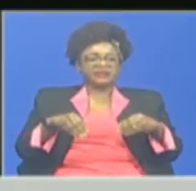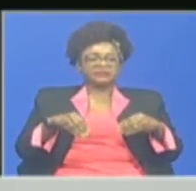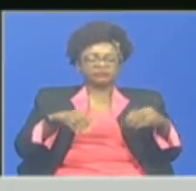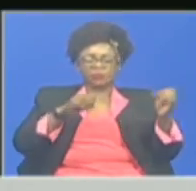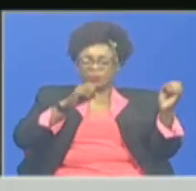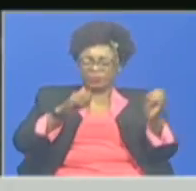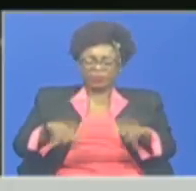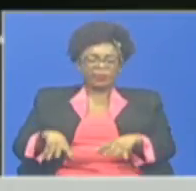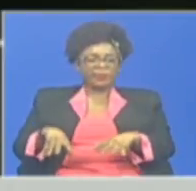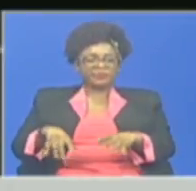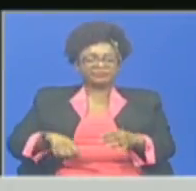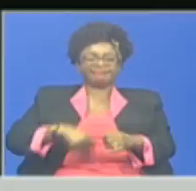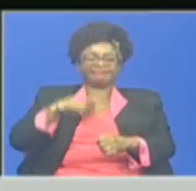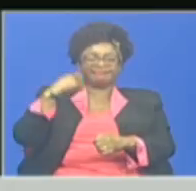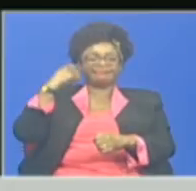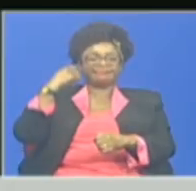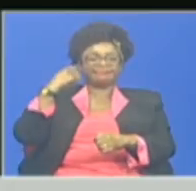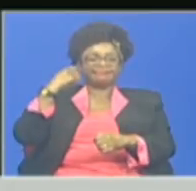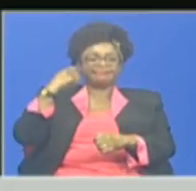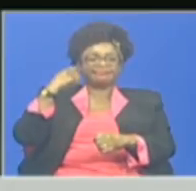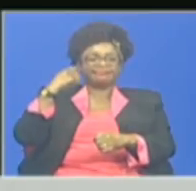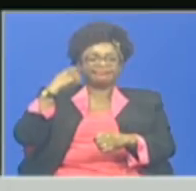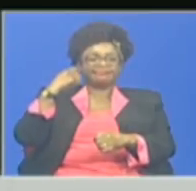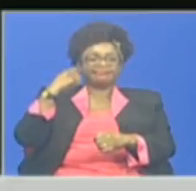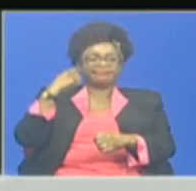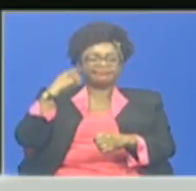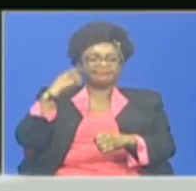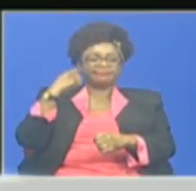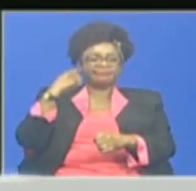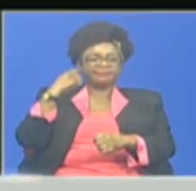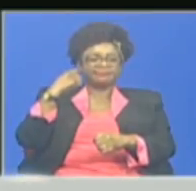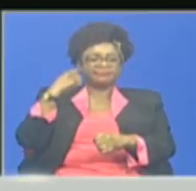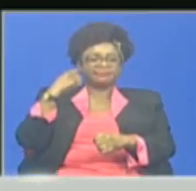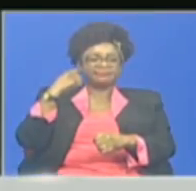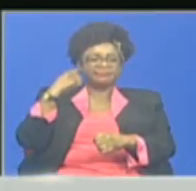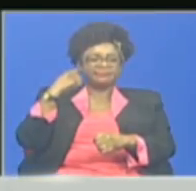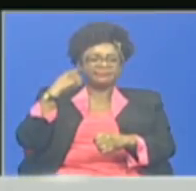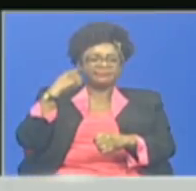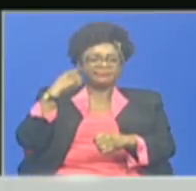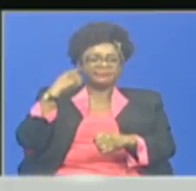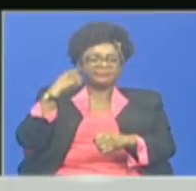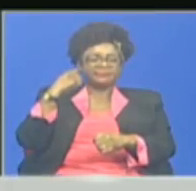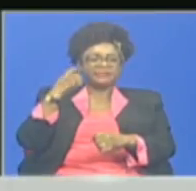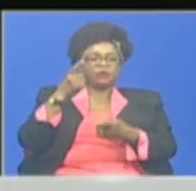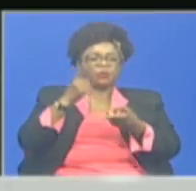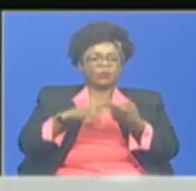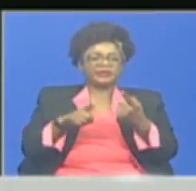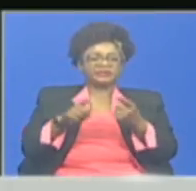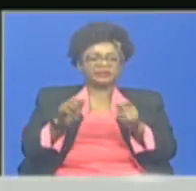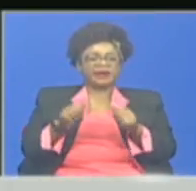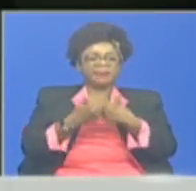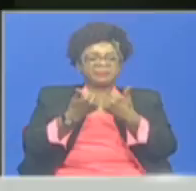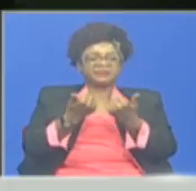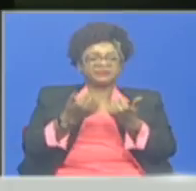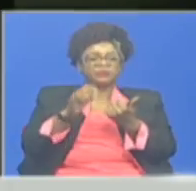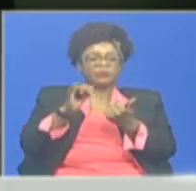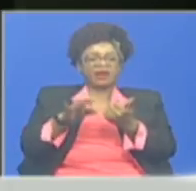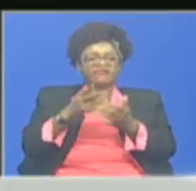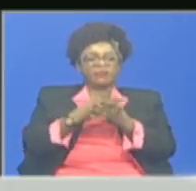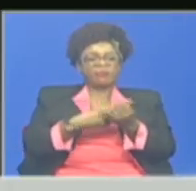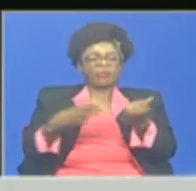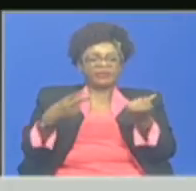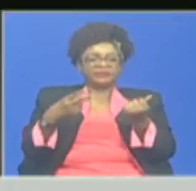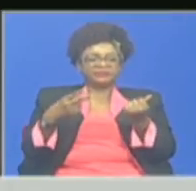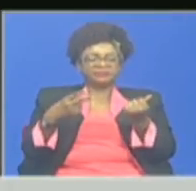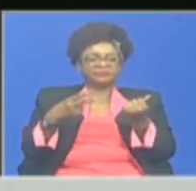bag and unceremoniously tossed it into a shallow grave in what has turned out to be blatant disregard for both the law of